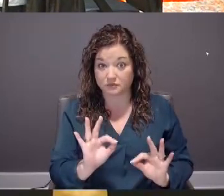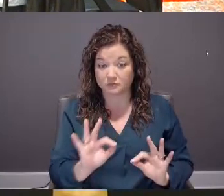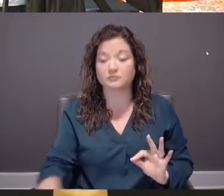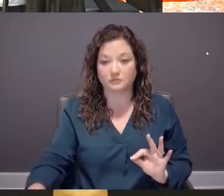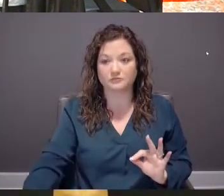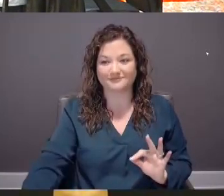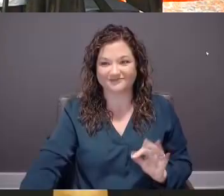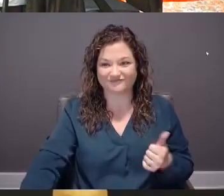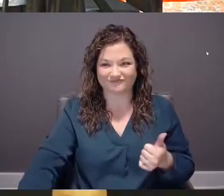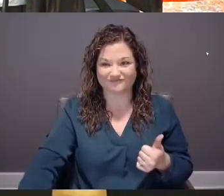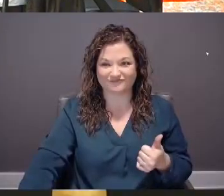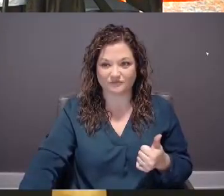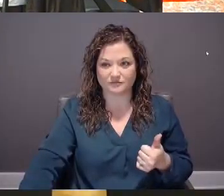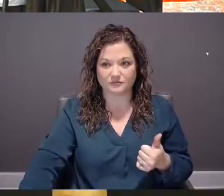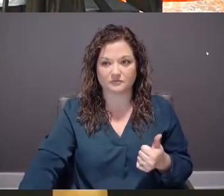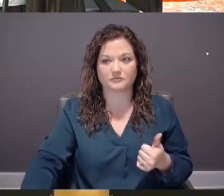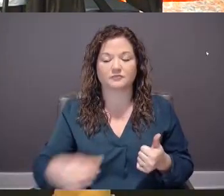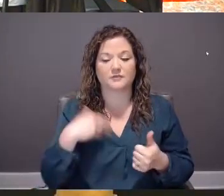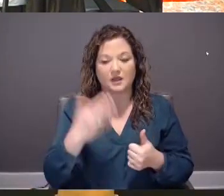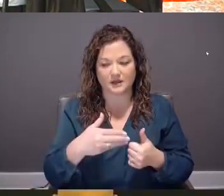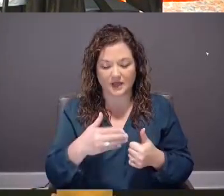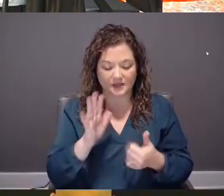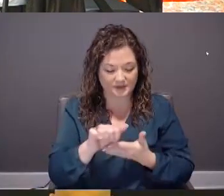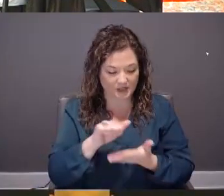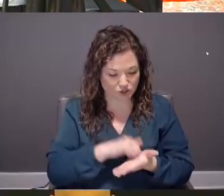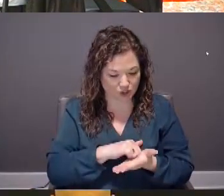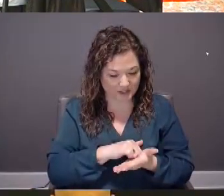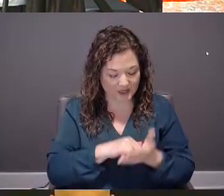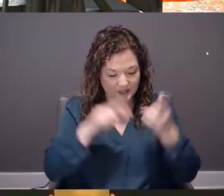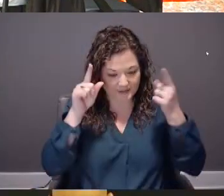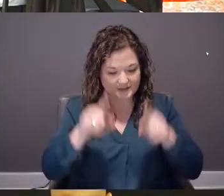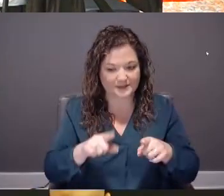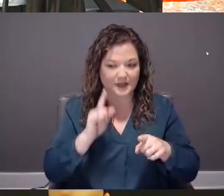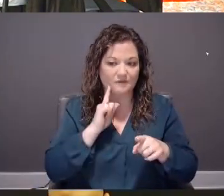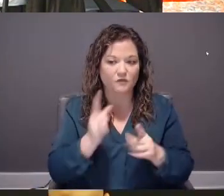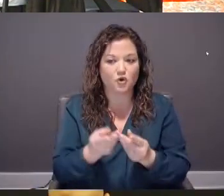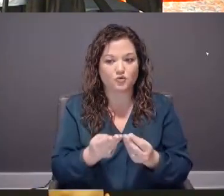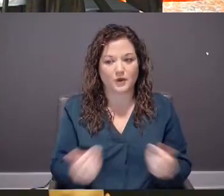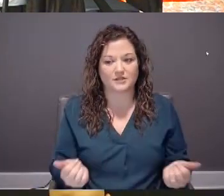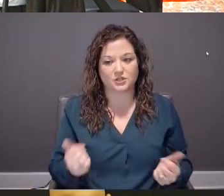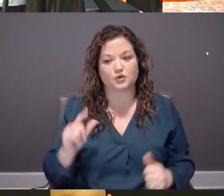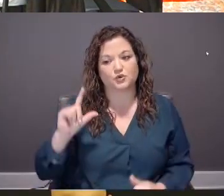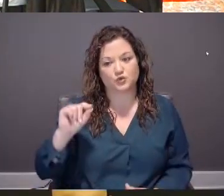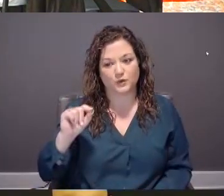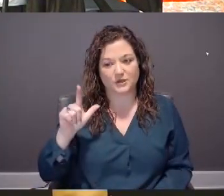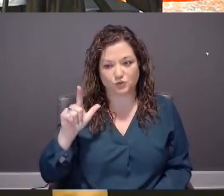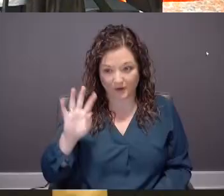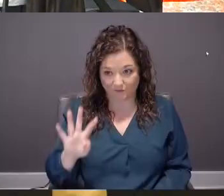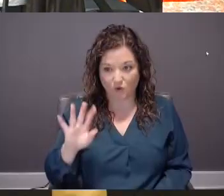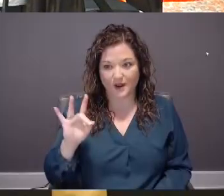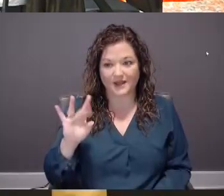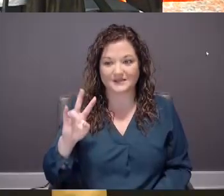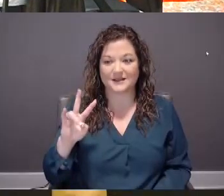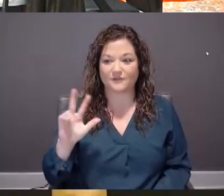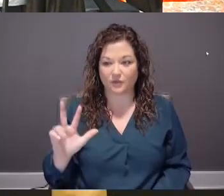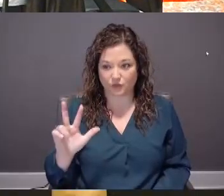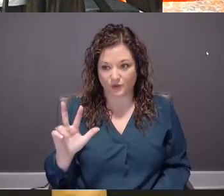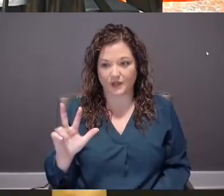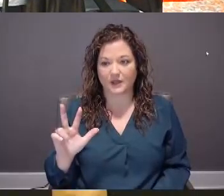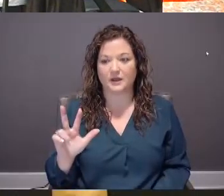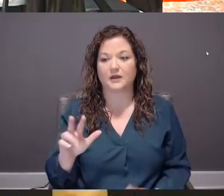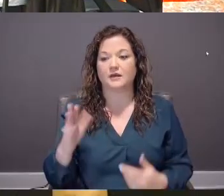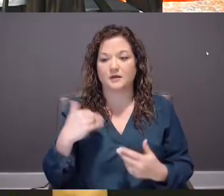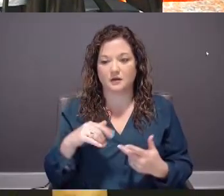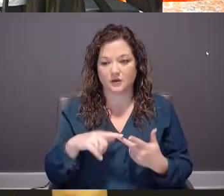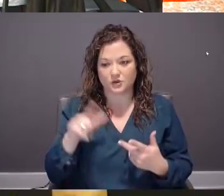Okay, then we will next move to the consent agenda. That consent agenda includes resolutions 2024-878 through resolution 2024-908.